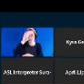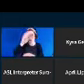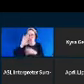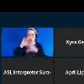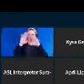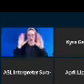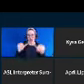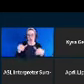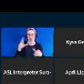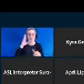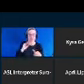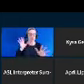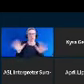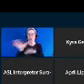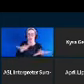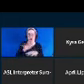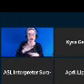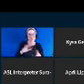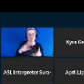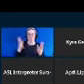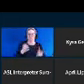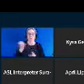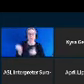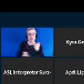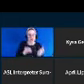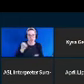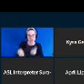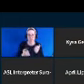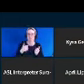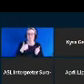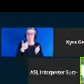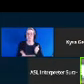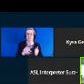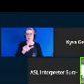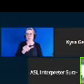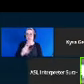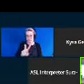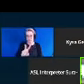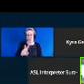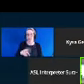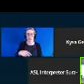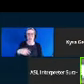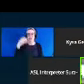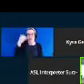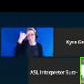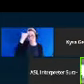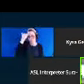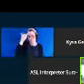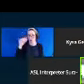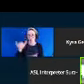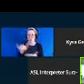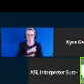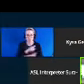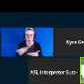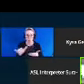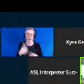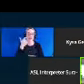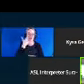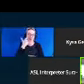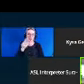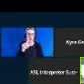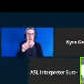and the emotions that went with it. I've also been to Las Vegas, Buffalo, New York, and most recently Lewiston.